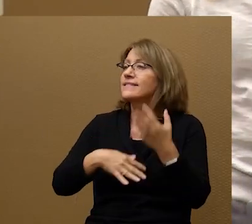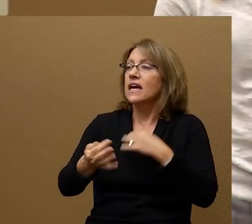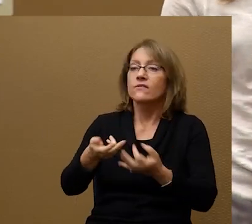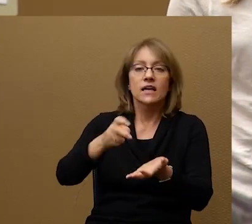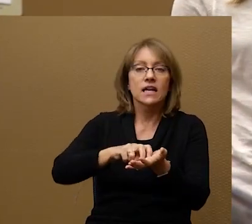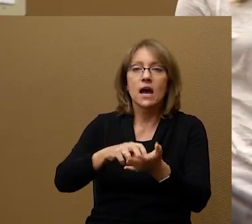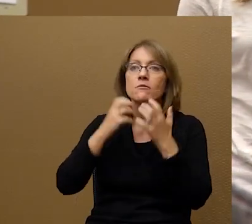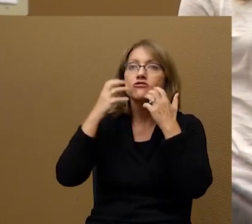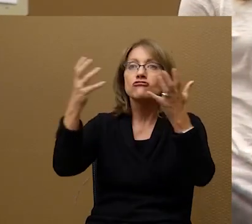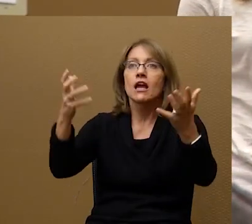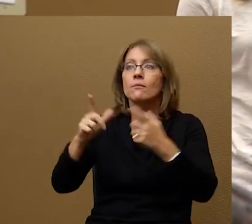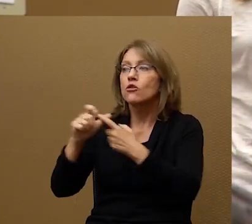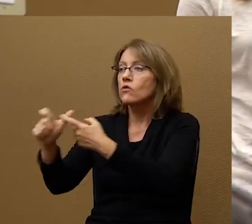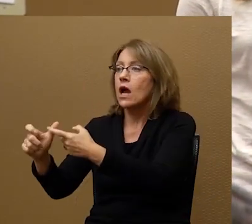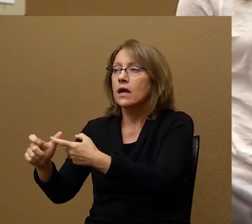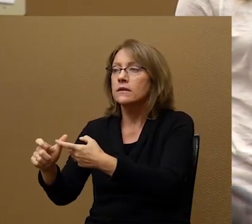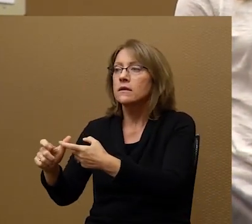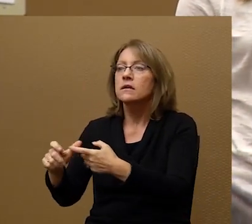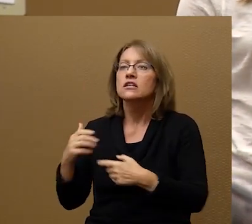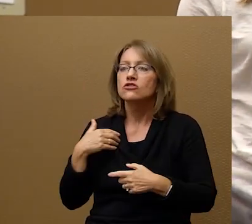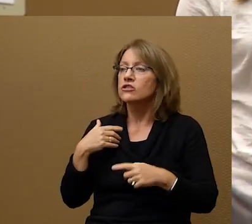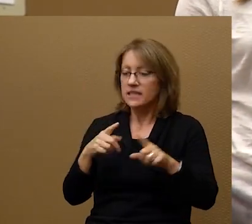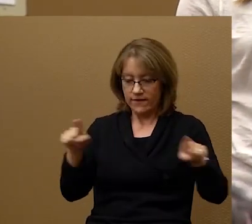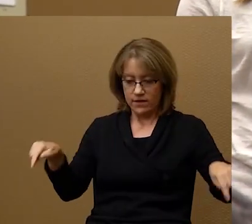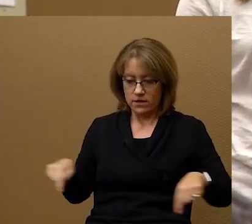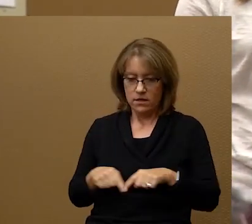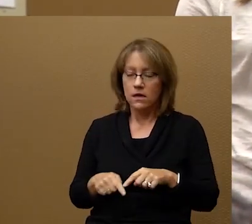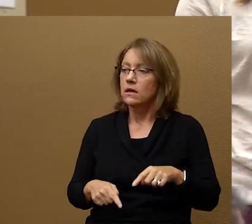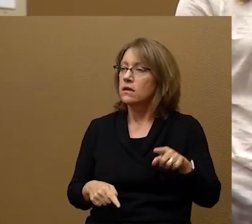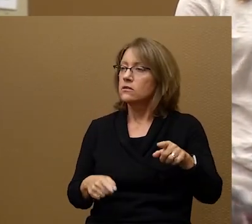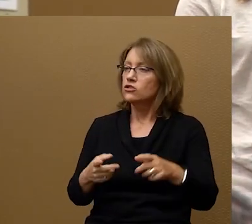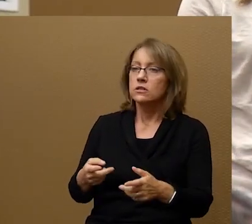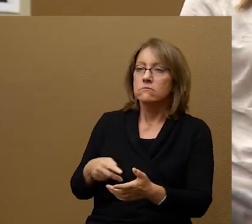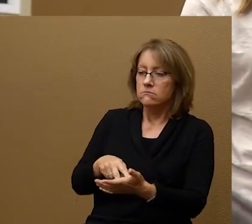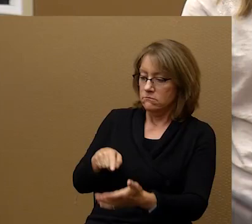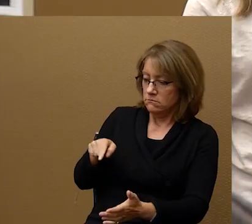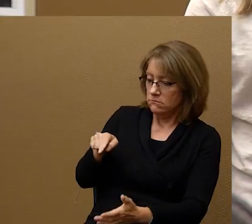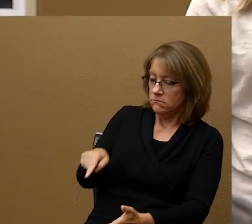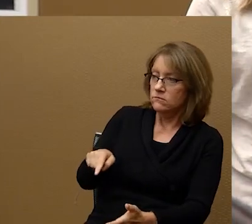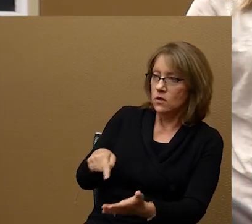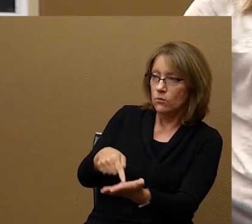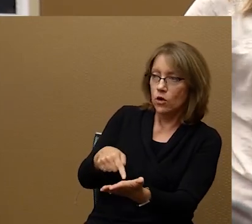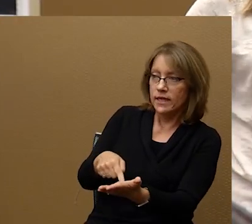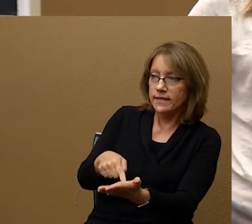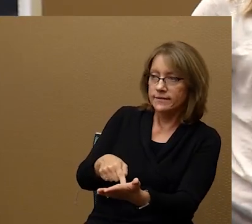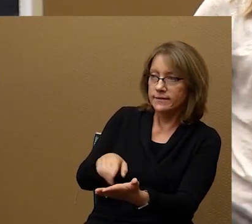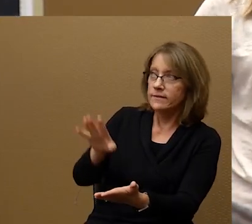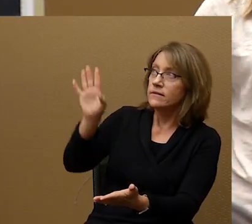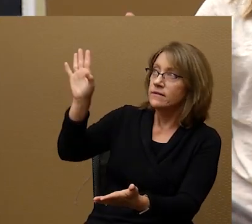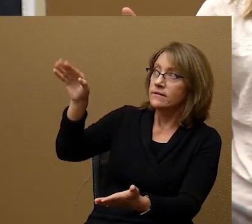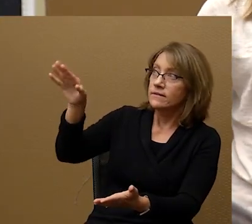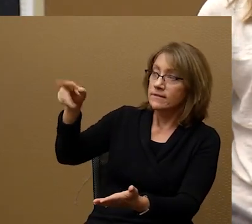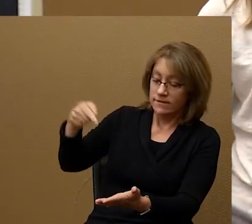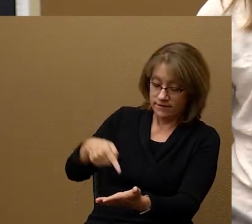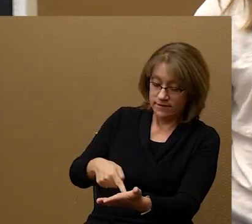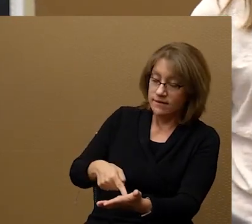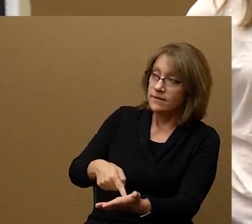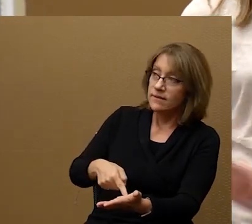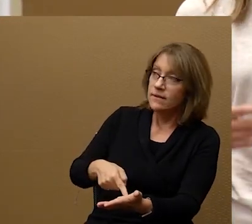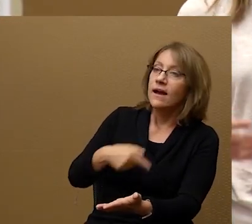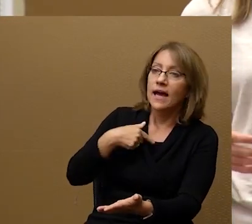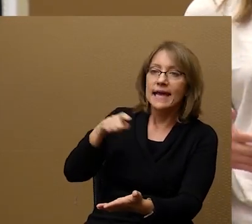it's just pointing to, I need a break card. That is just teaching them, I need a break, we need to step out of the room,